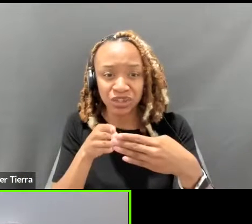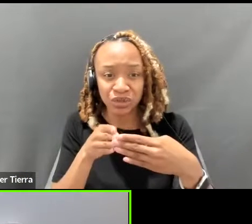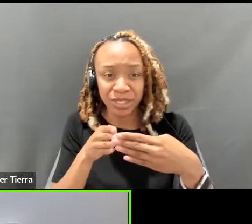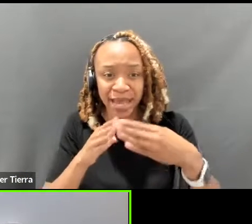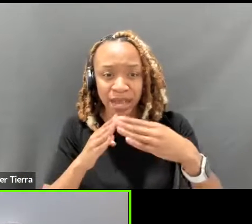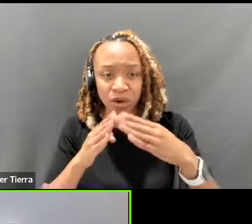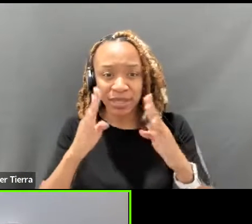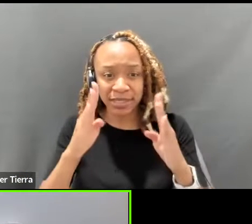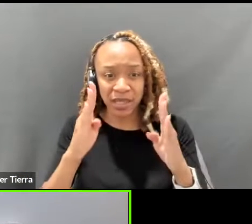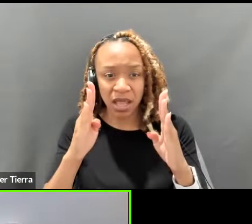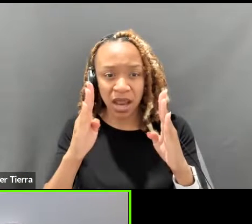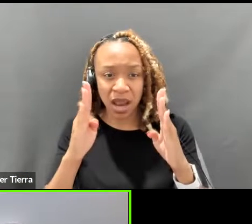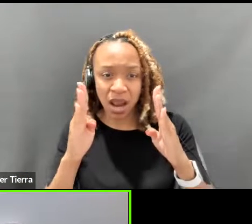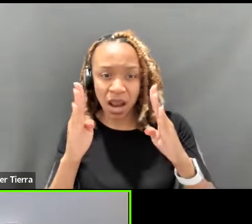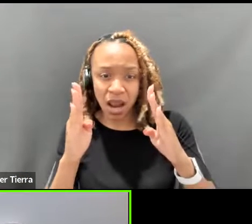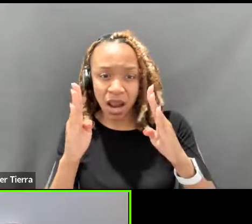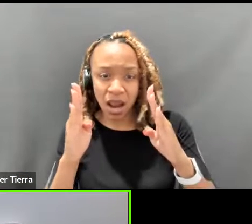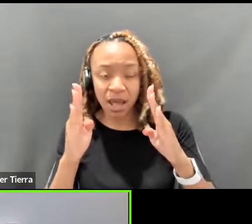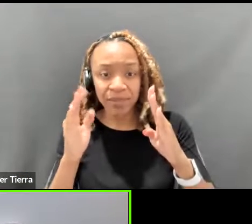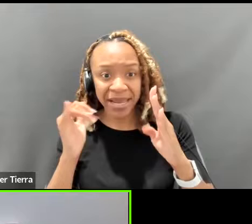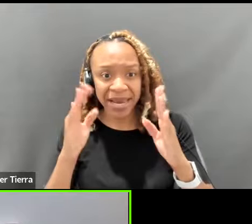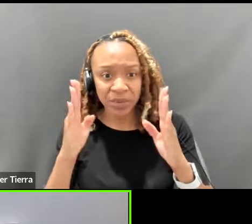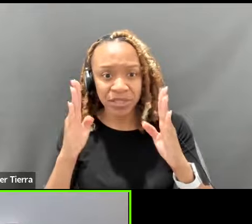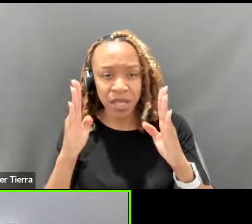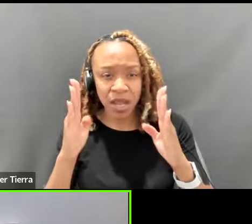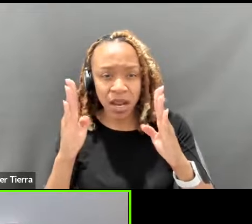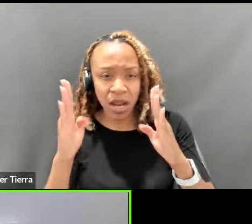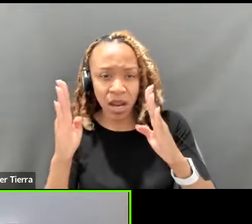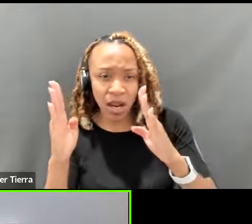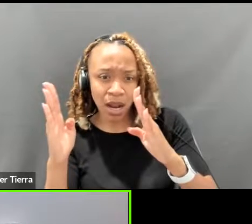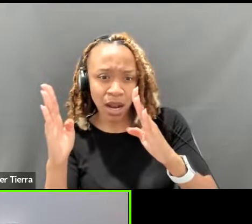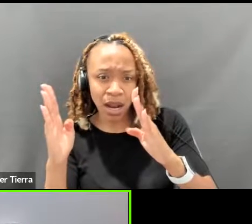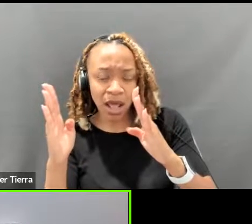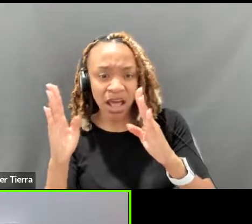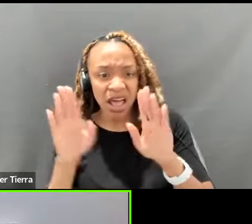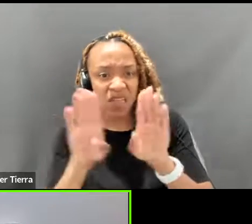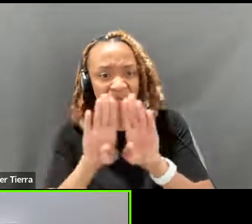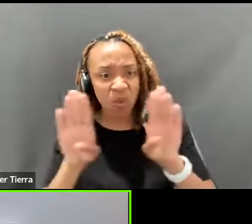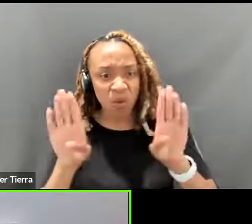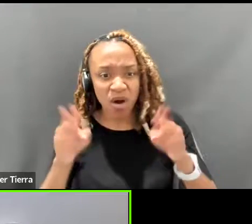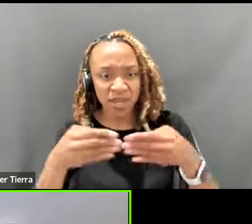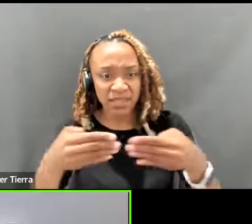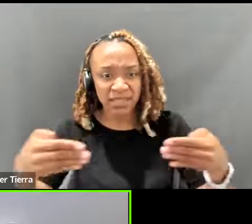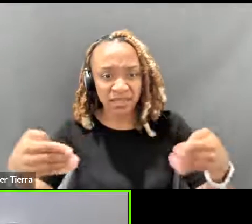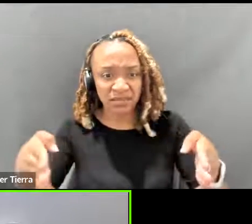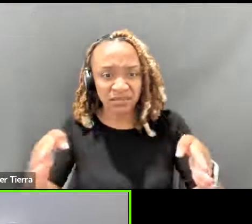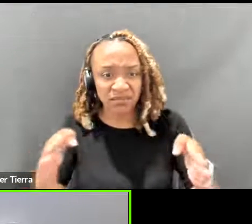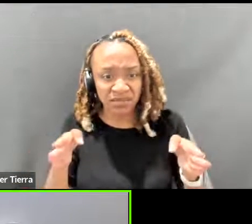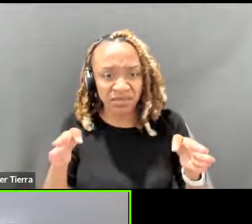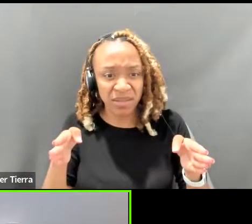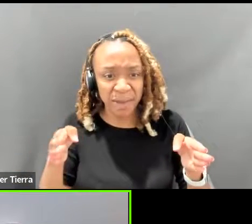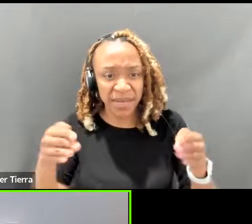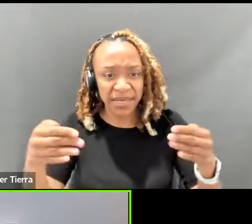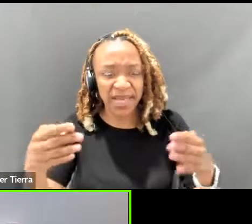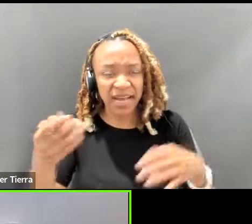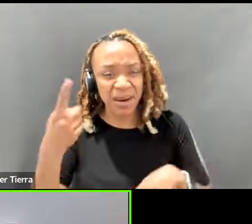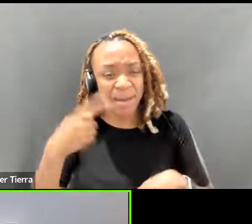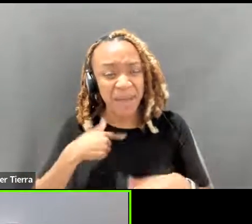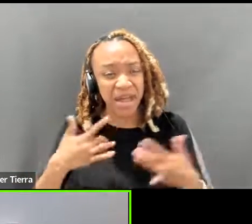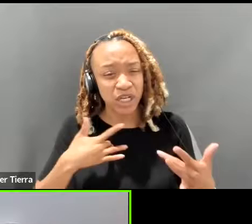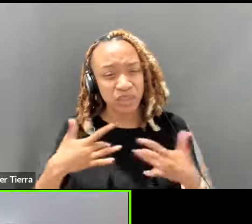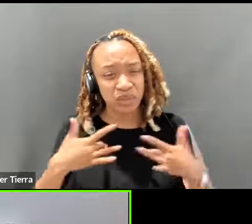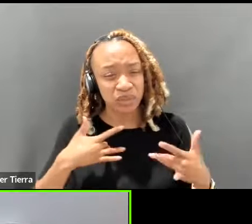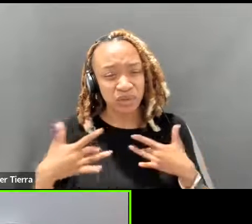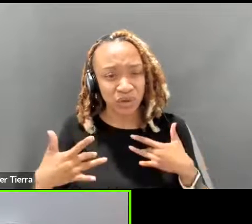it yesterday and it's gone a little bit further than it had been before. And my concern is that the soil and everything